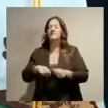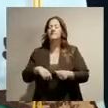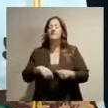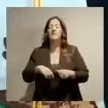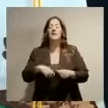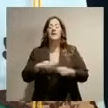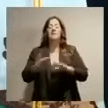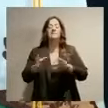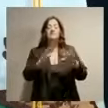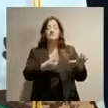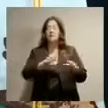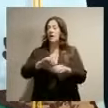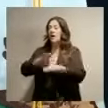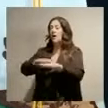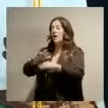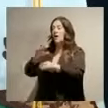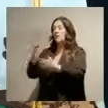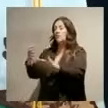side, we're also